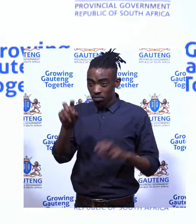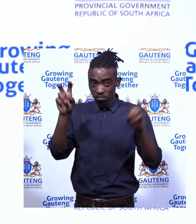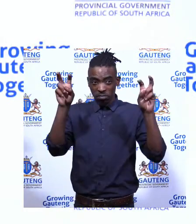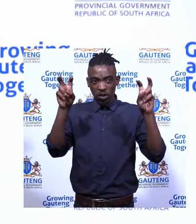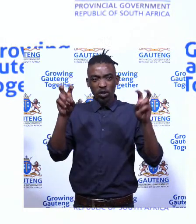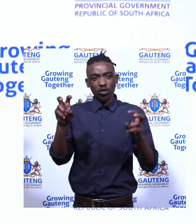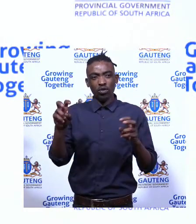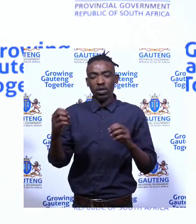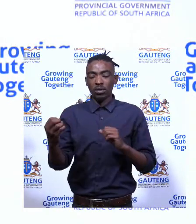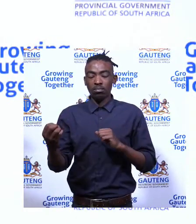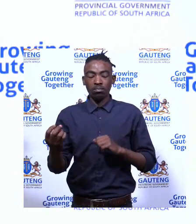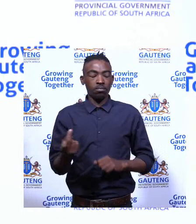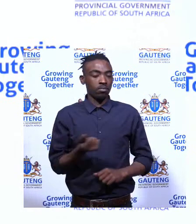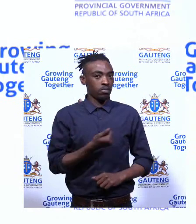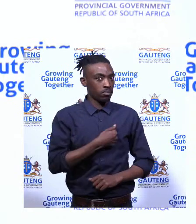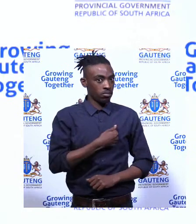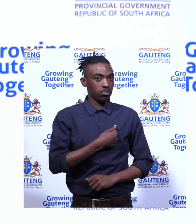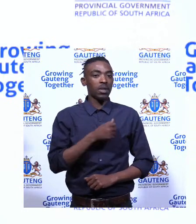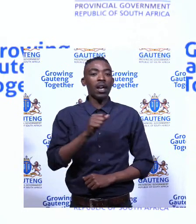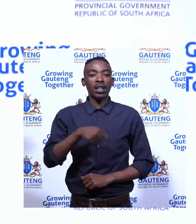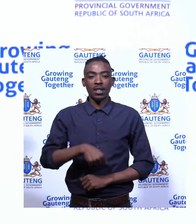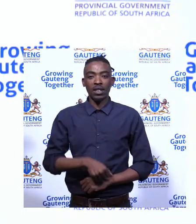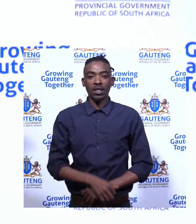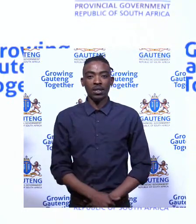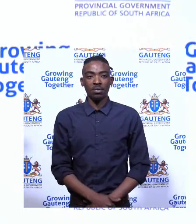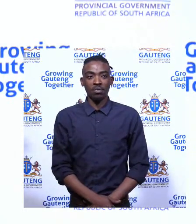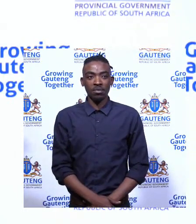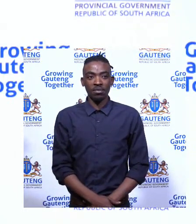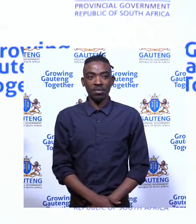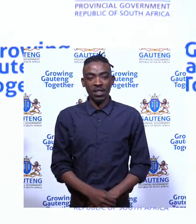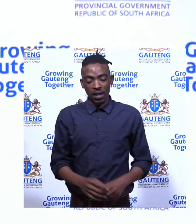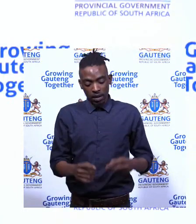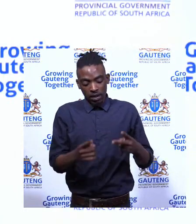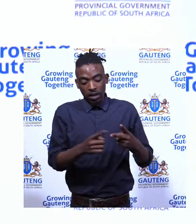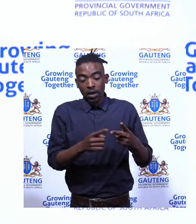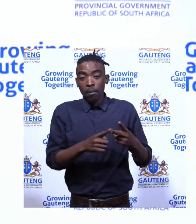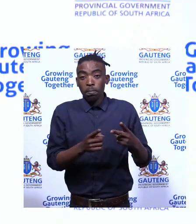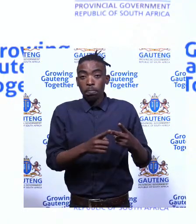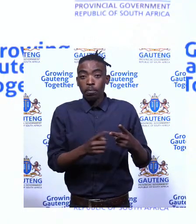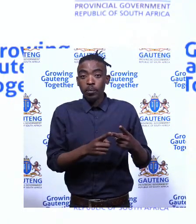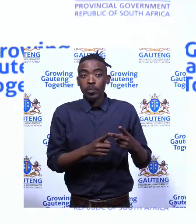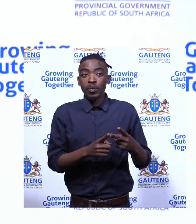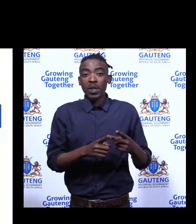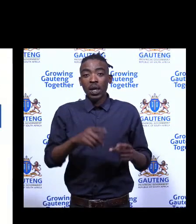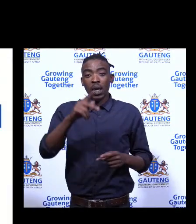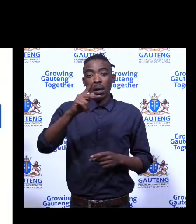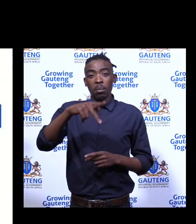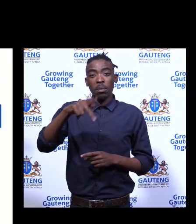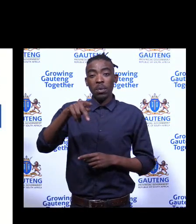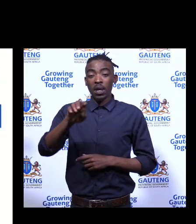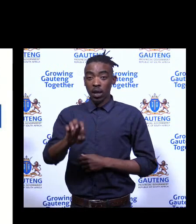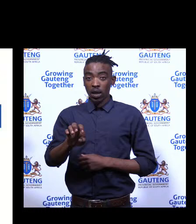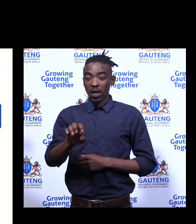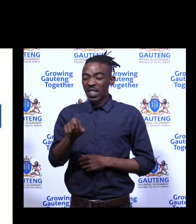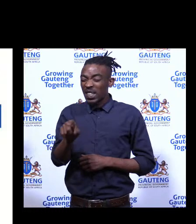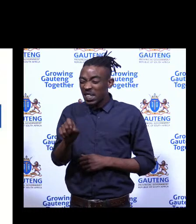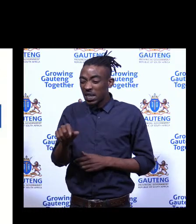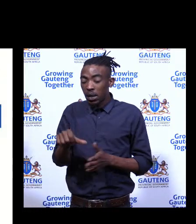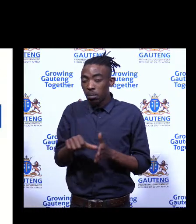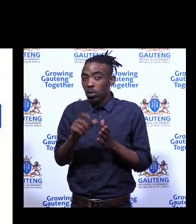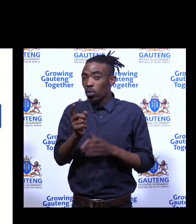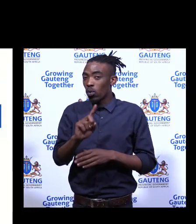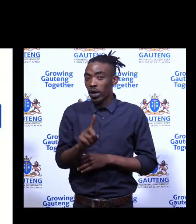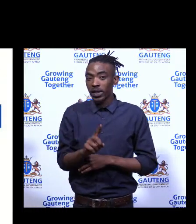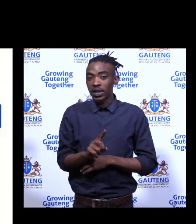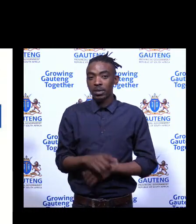CSIR in their testing will have to bring it in. The second other aspect of the PPE that is quite important is